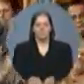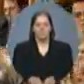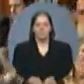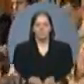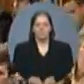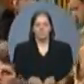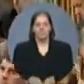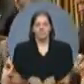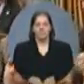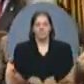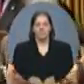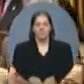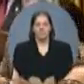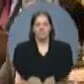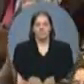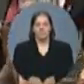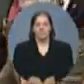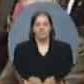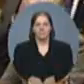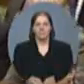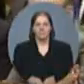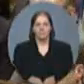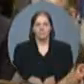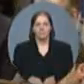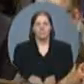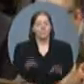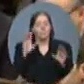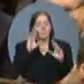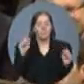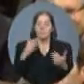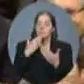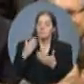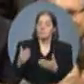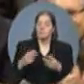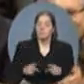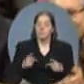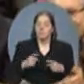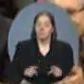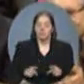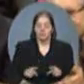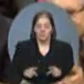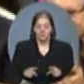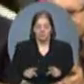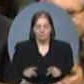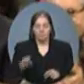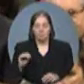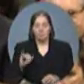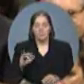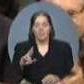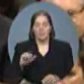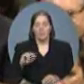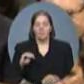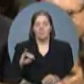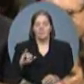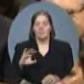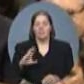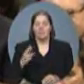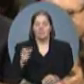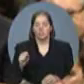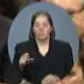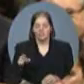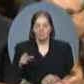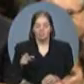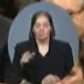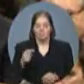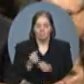Mr. Speaker, I would like to thank the member from Miramichi for her question and her work on this important issue. Our government has consistently